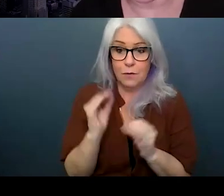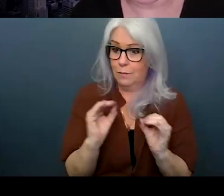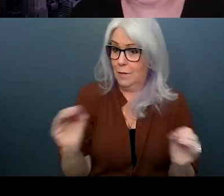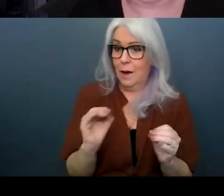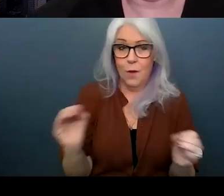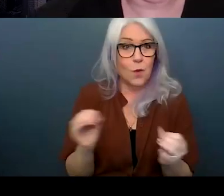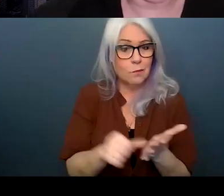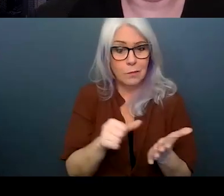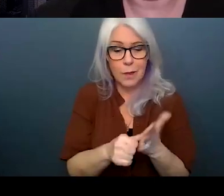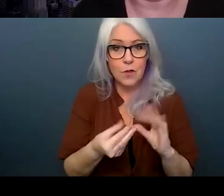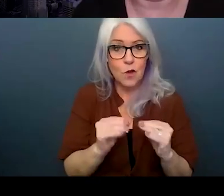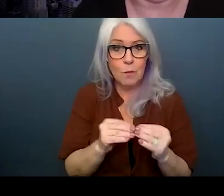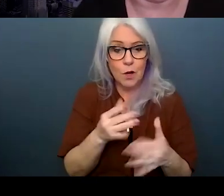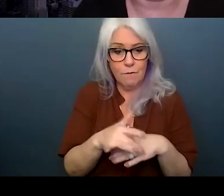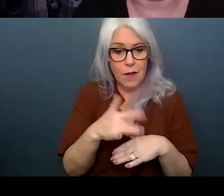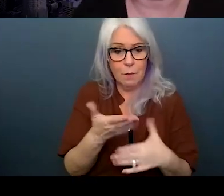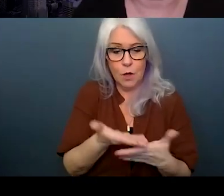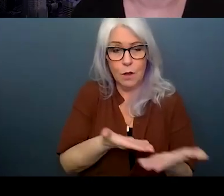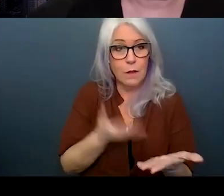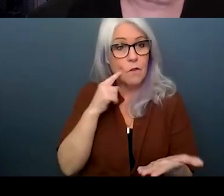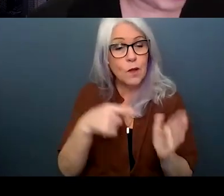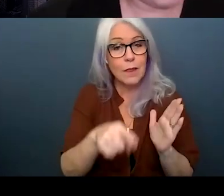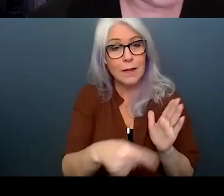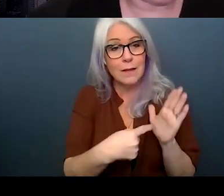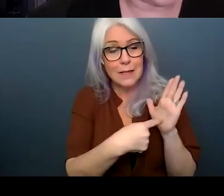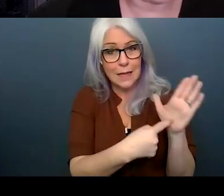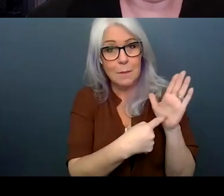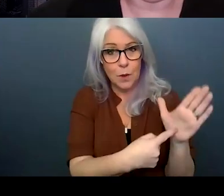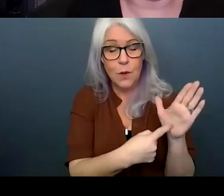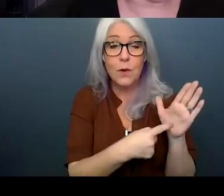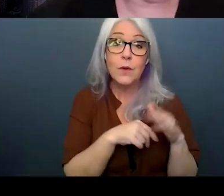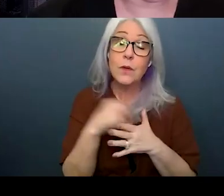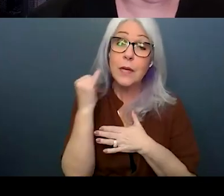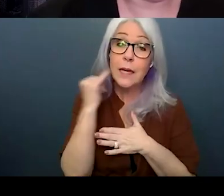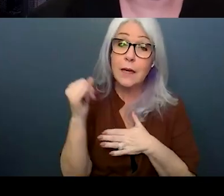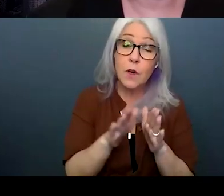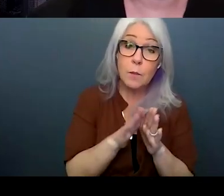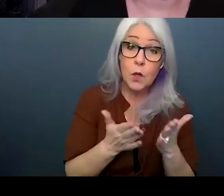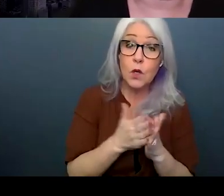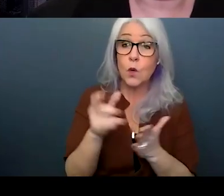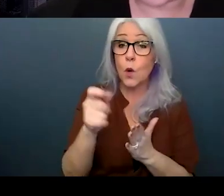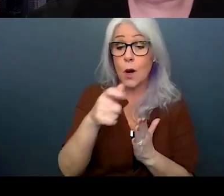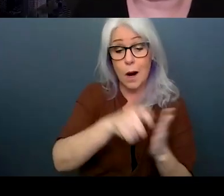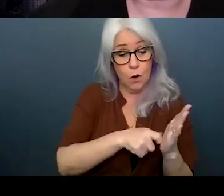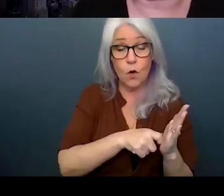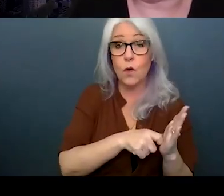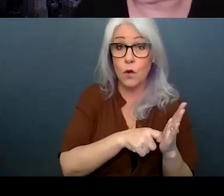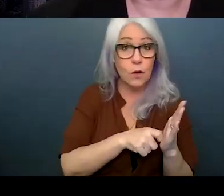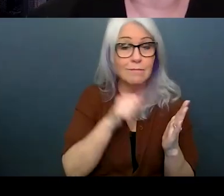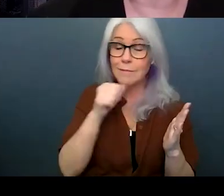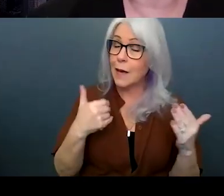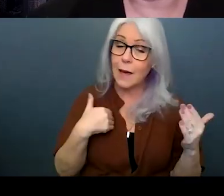number. And in this case, if a book or an article doesn't have a